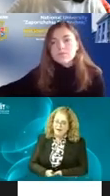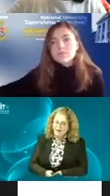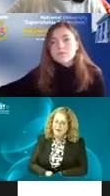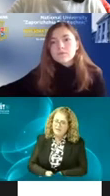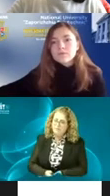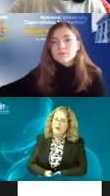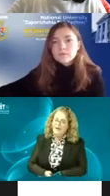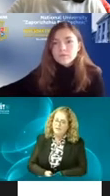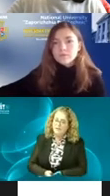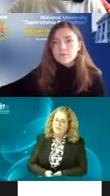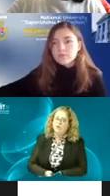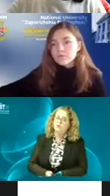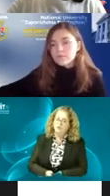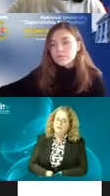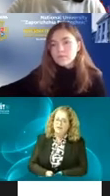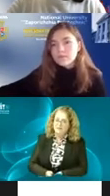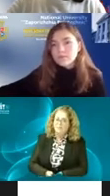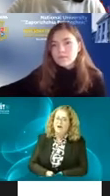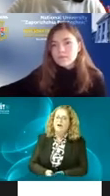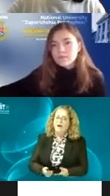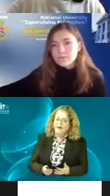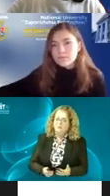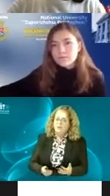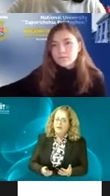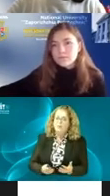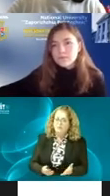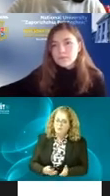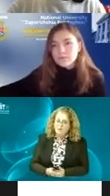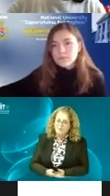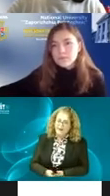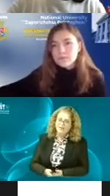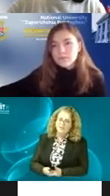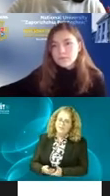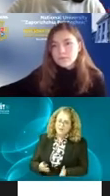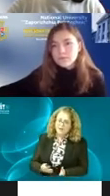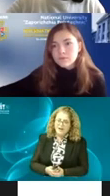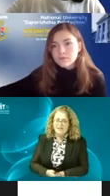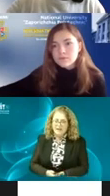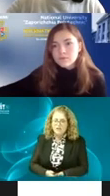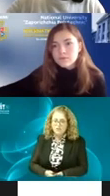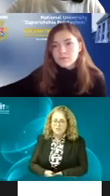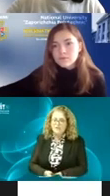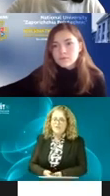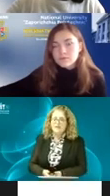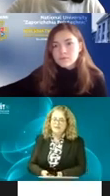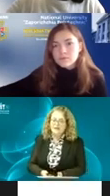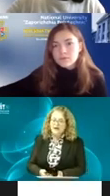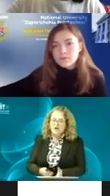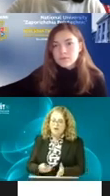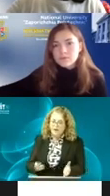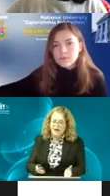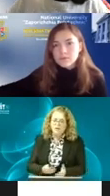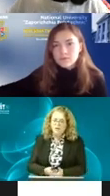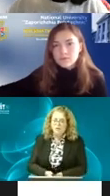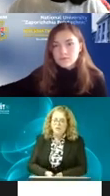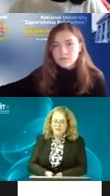I, 8 years ago, joined the academia and really wanted to give back to the young students that are